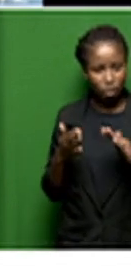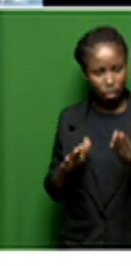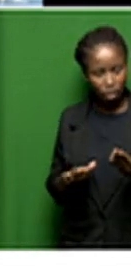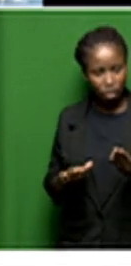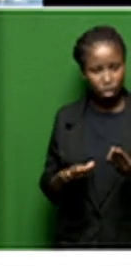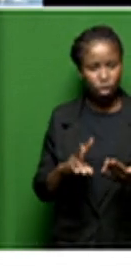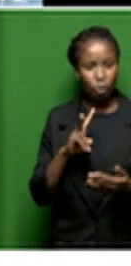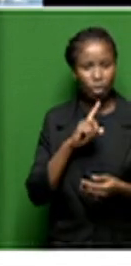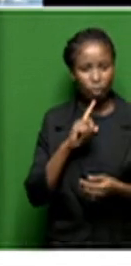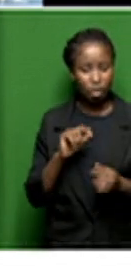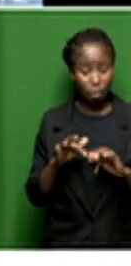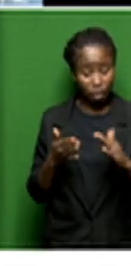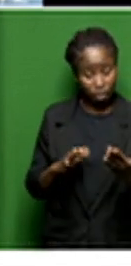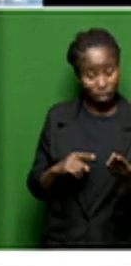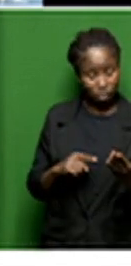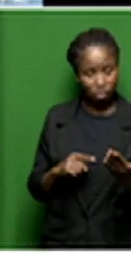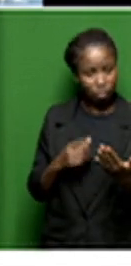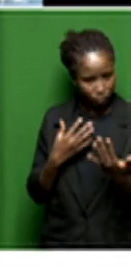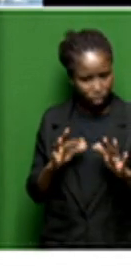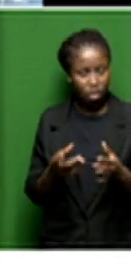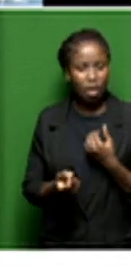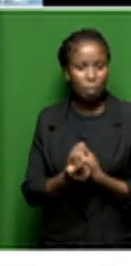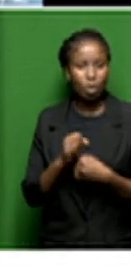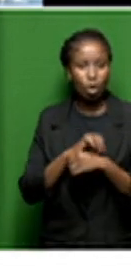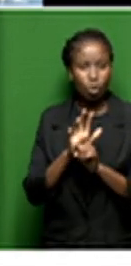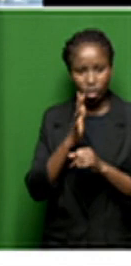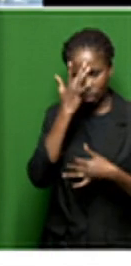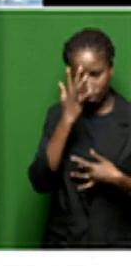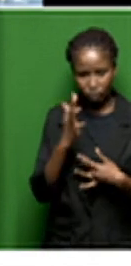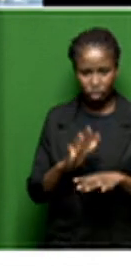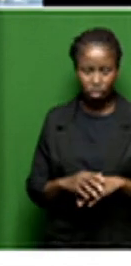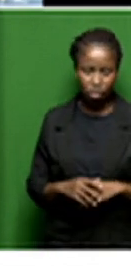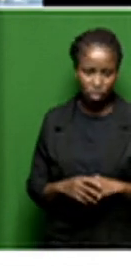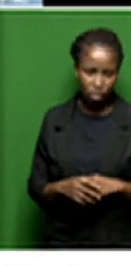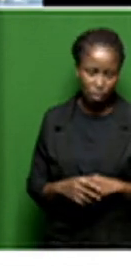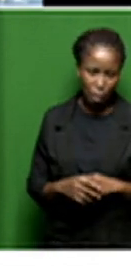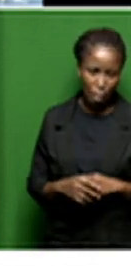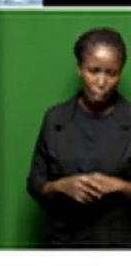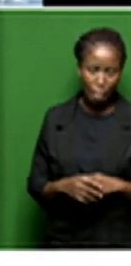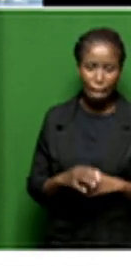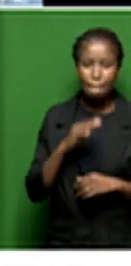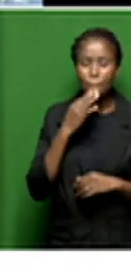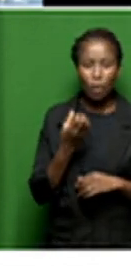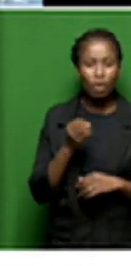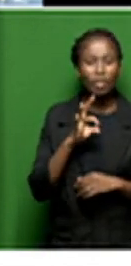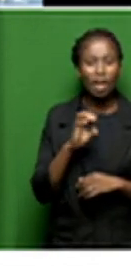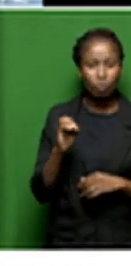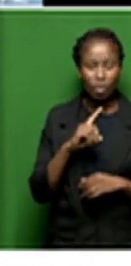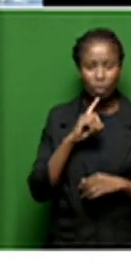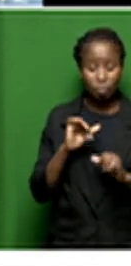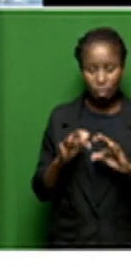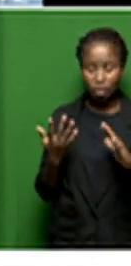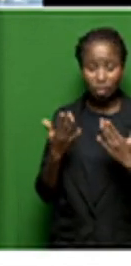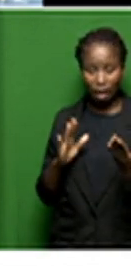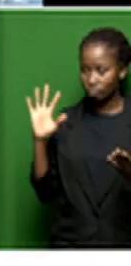200,000 plus of those deaths can be directly related to COVID, which means that we've nearly had 300,000 deaths